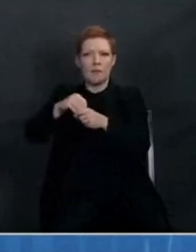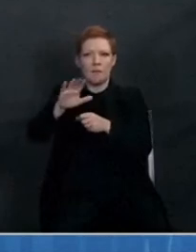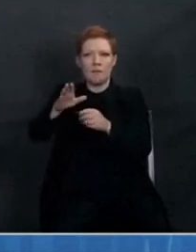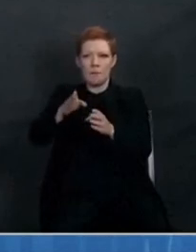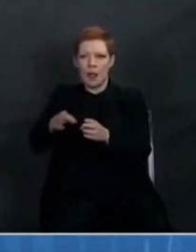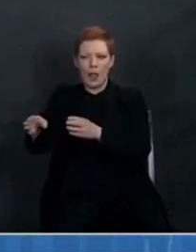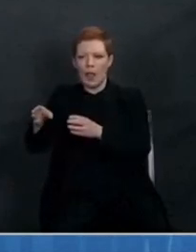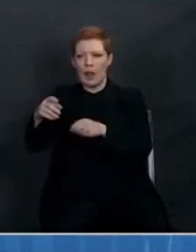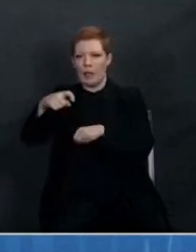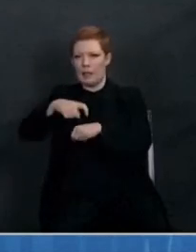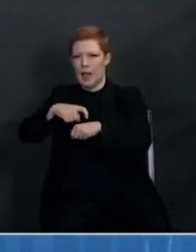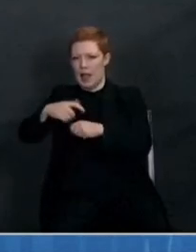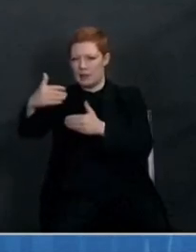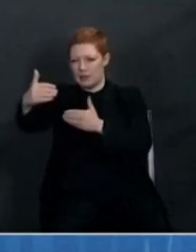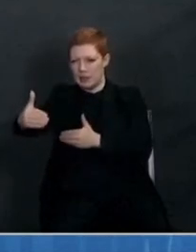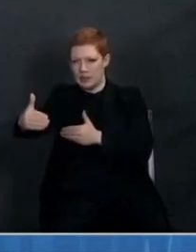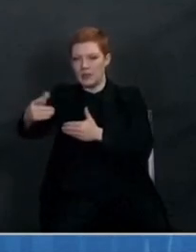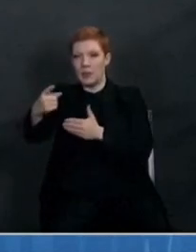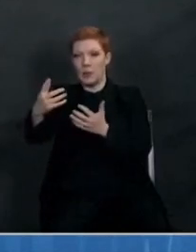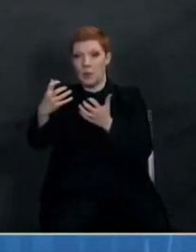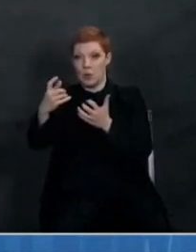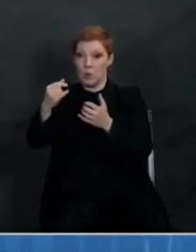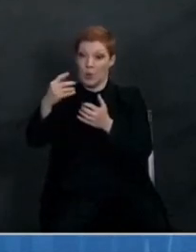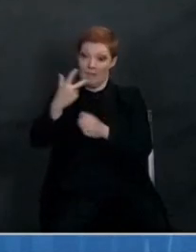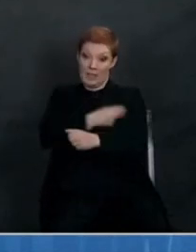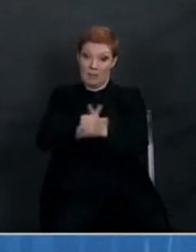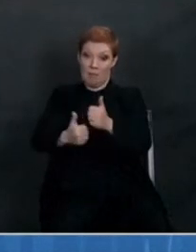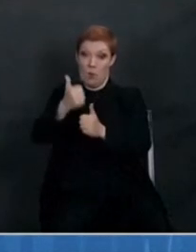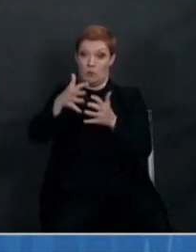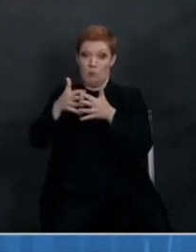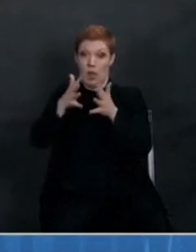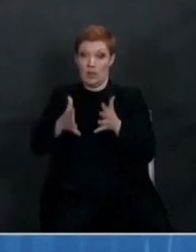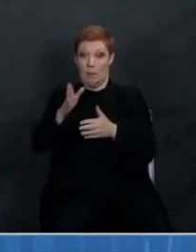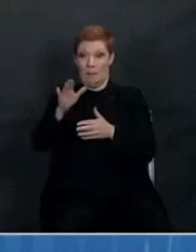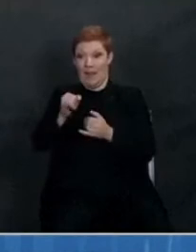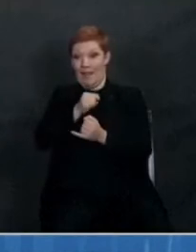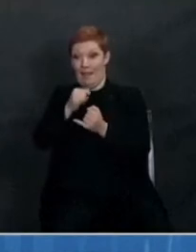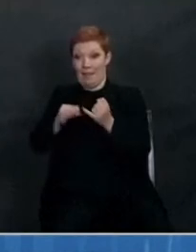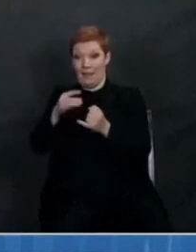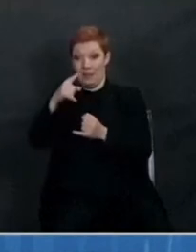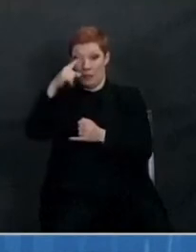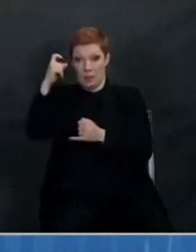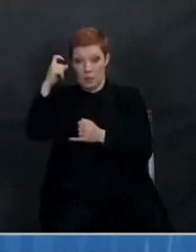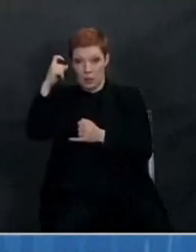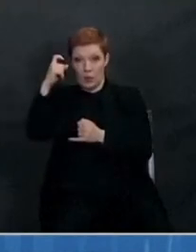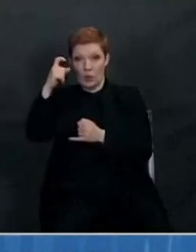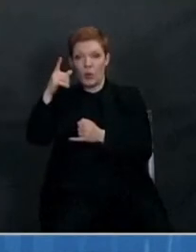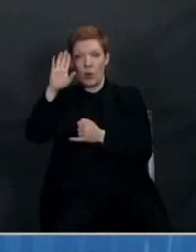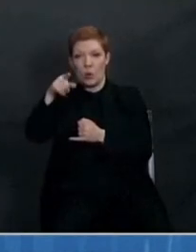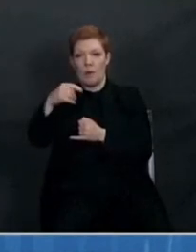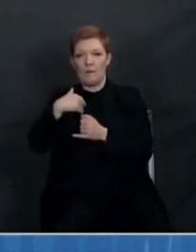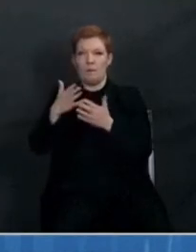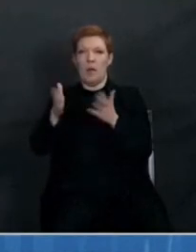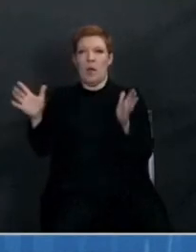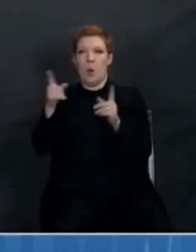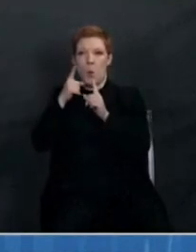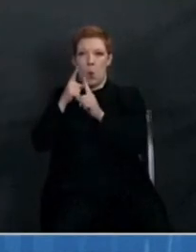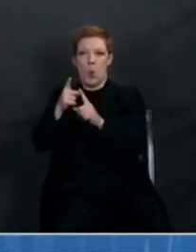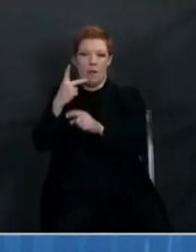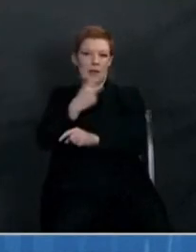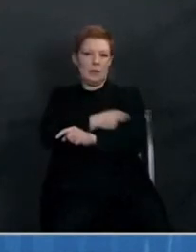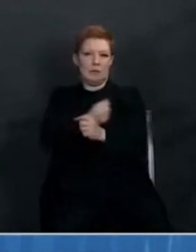of vaccinating most Americans by the end of the summer? And secondly, given the broader goal, of course, of vaccinating as many people as possible,